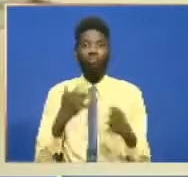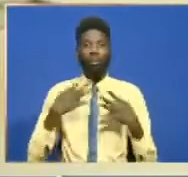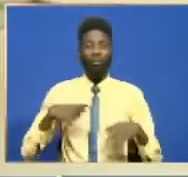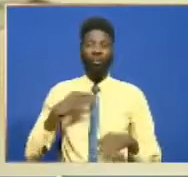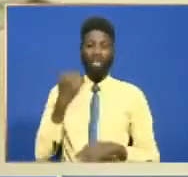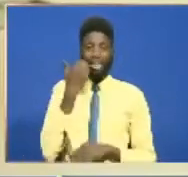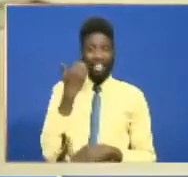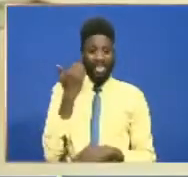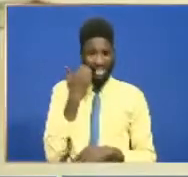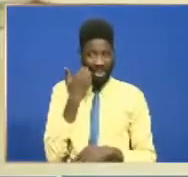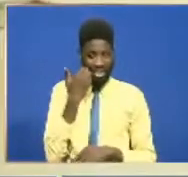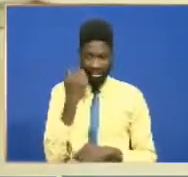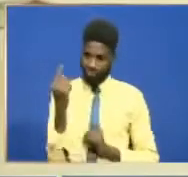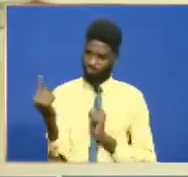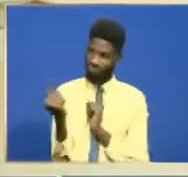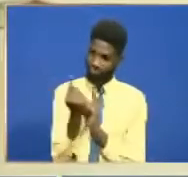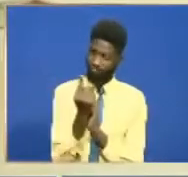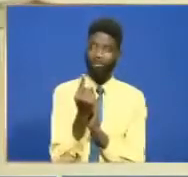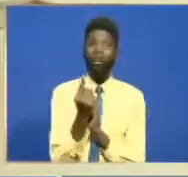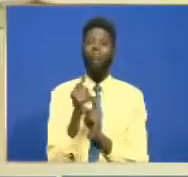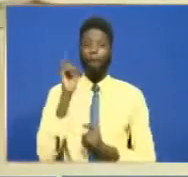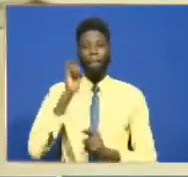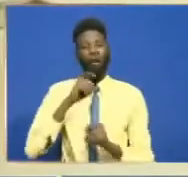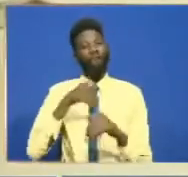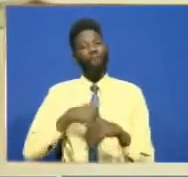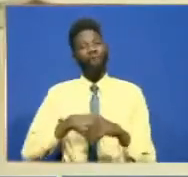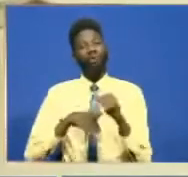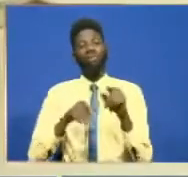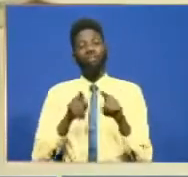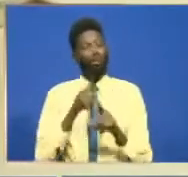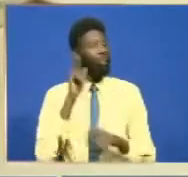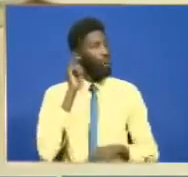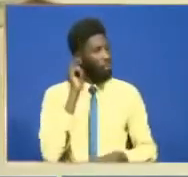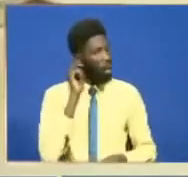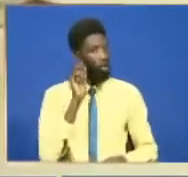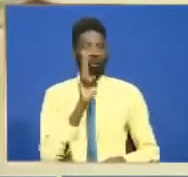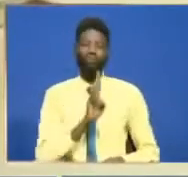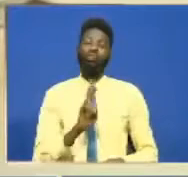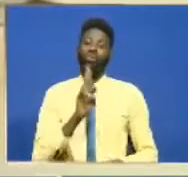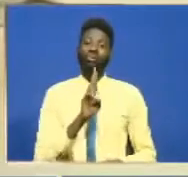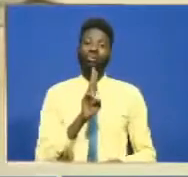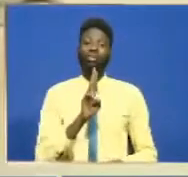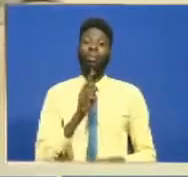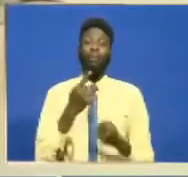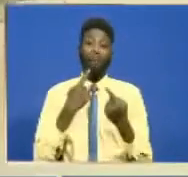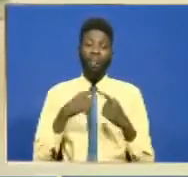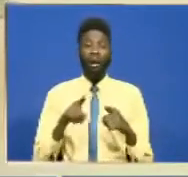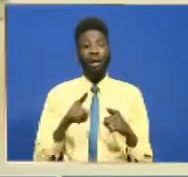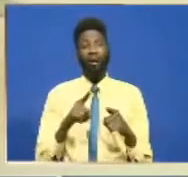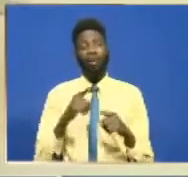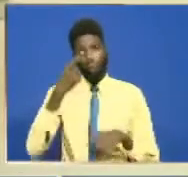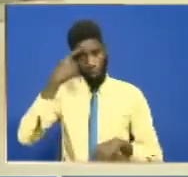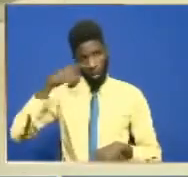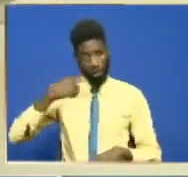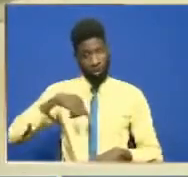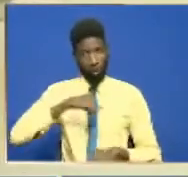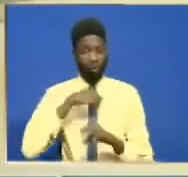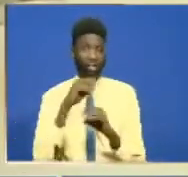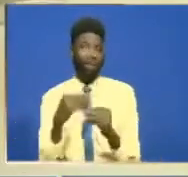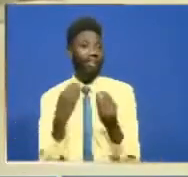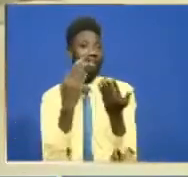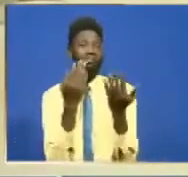adhered to and must be used. And I'm sorry to say that all these policies that we provided are not being implemented,